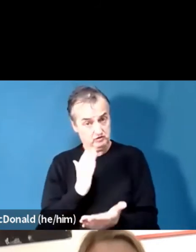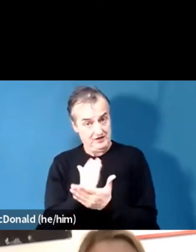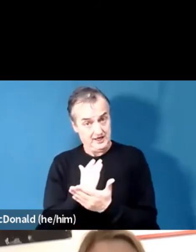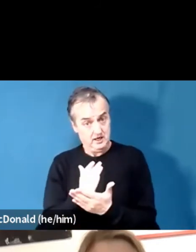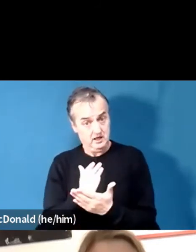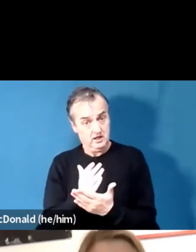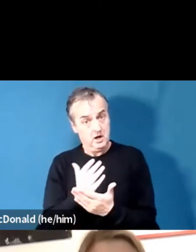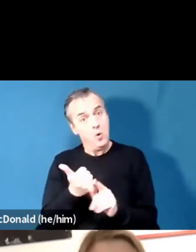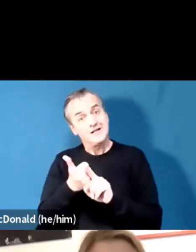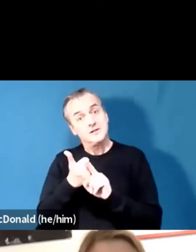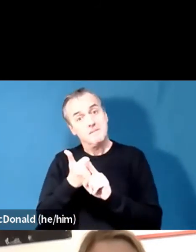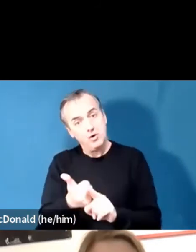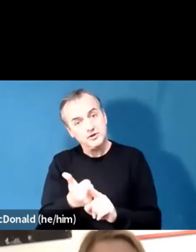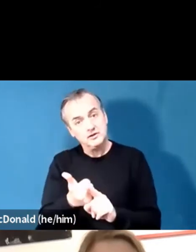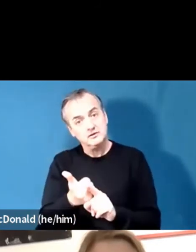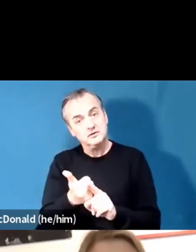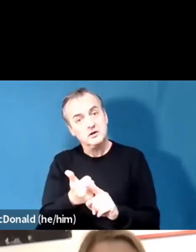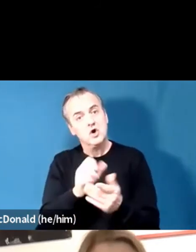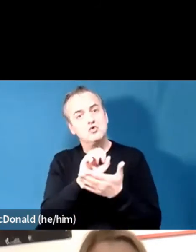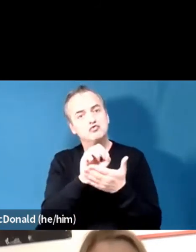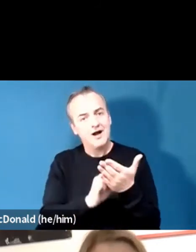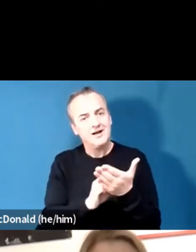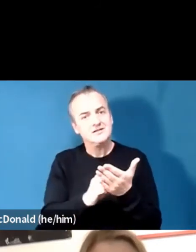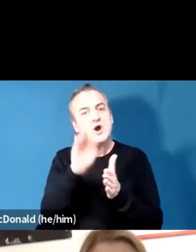to support Northern voices